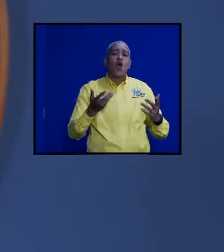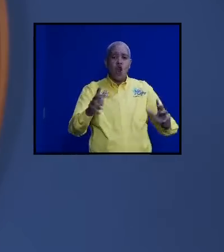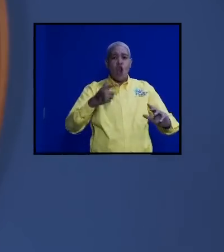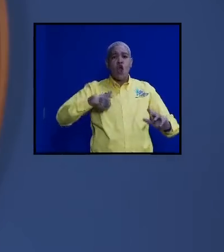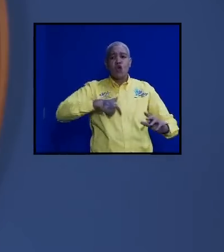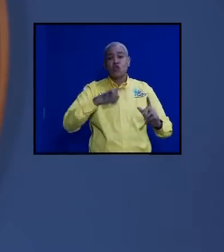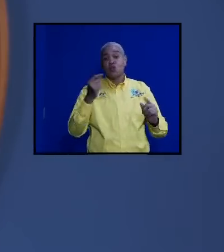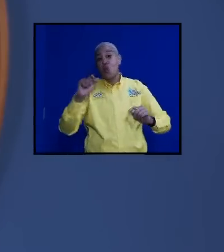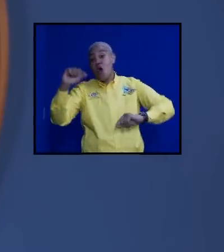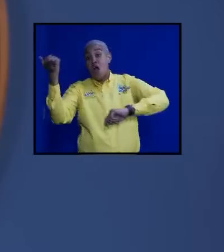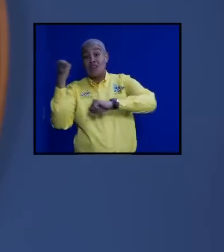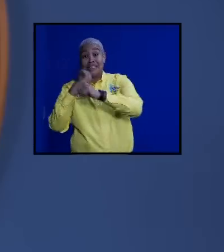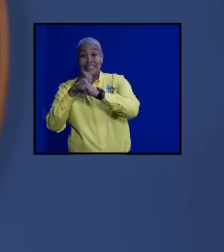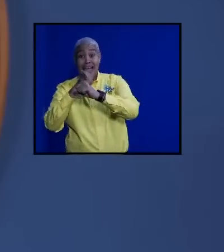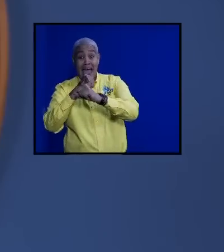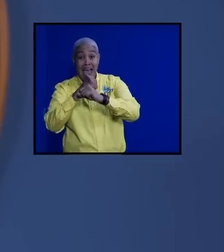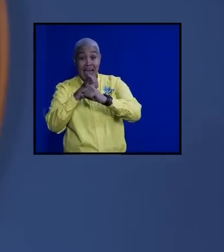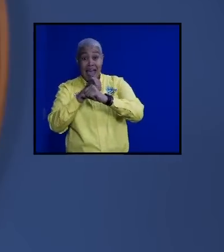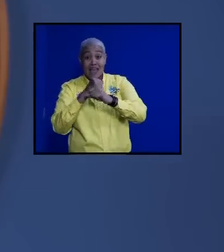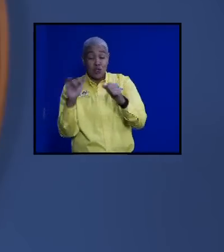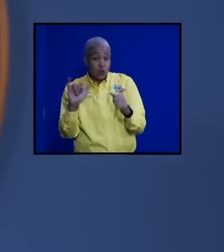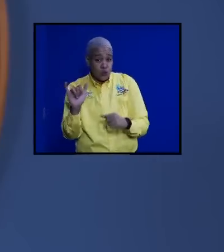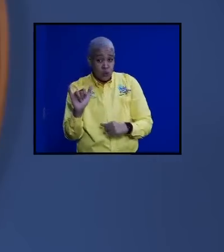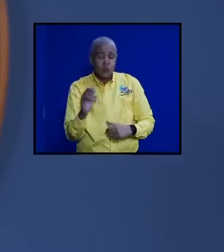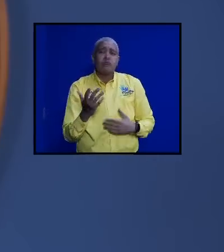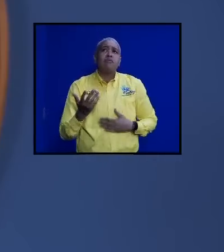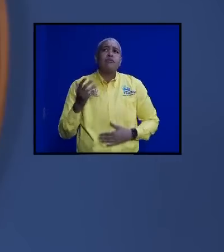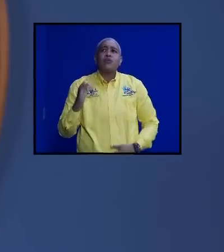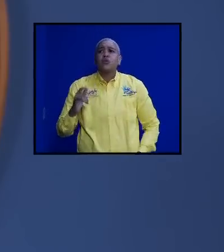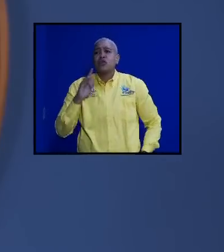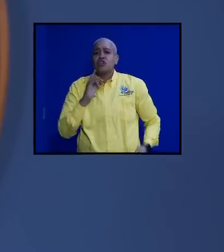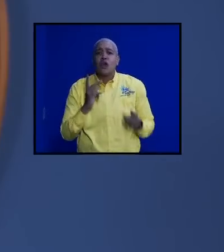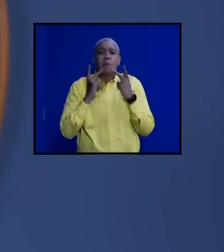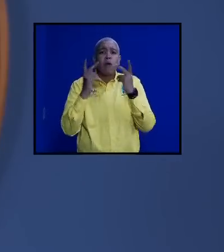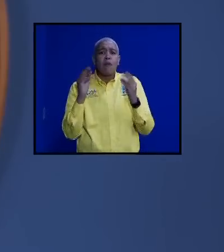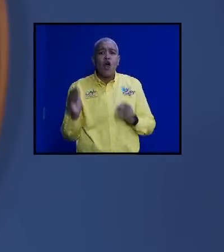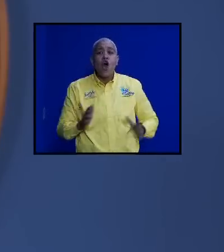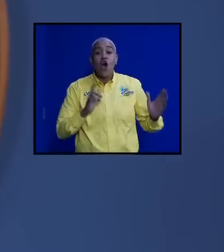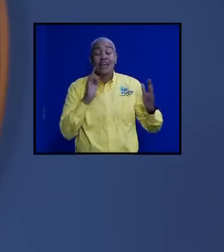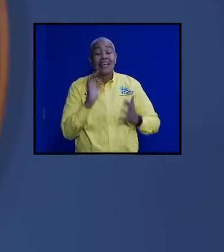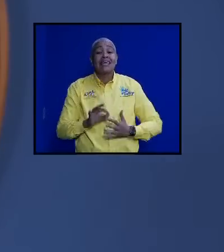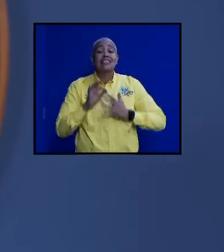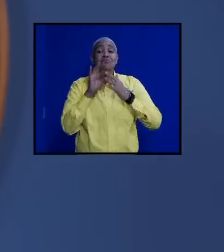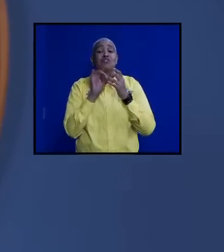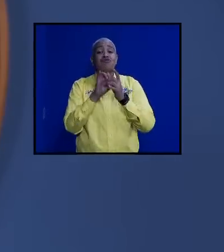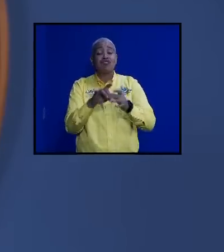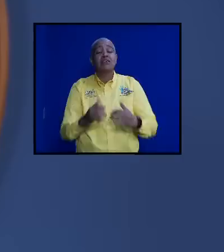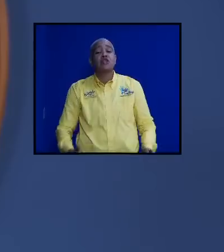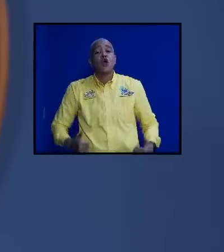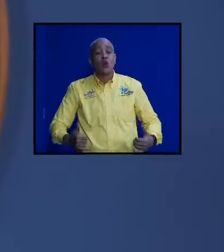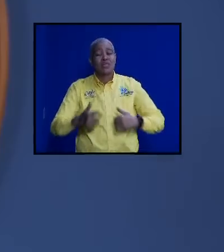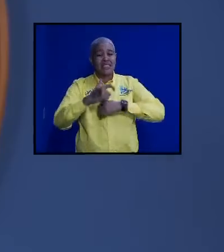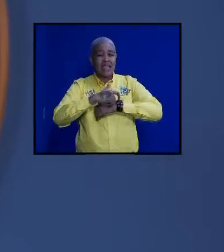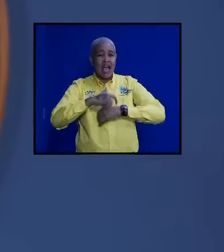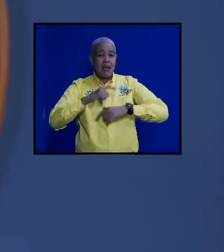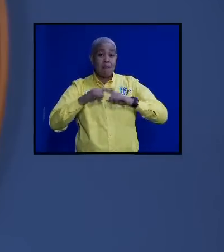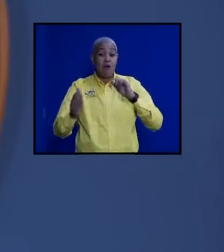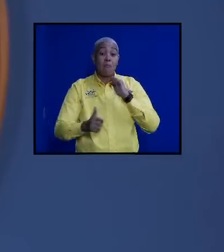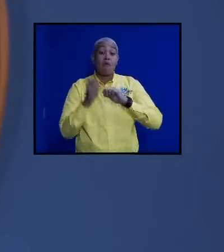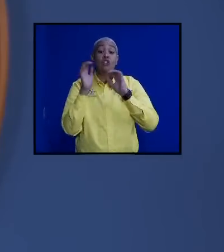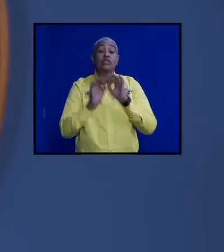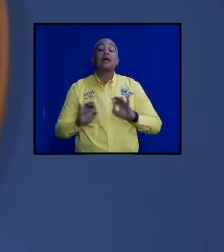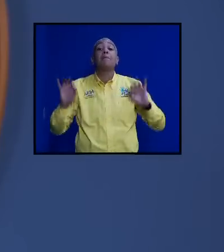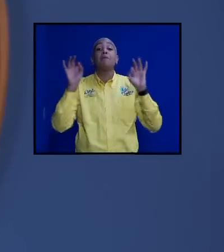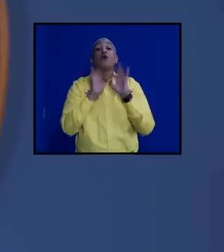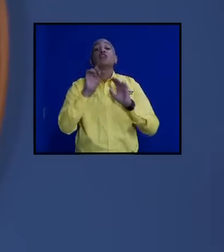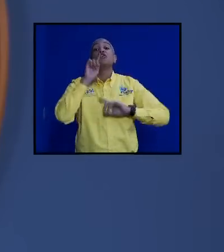other tasks as well, which is the public order stuff, and especially around this time. But most importantly,